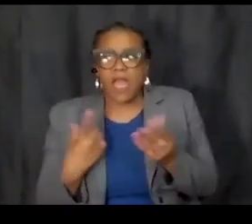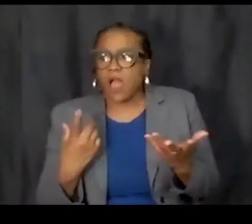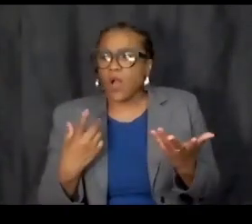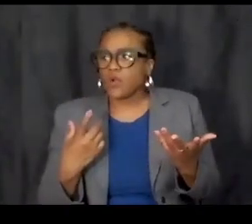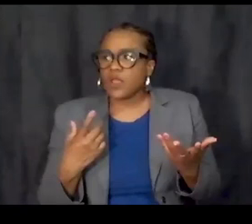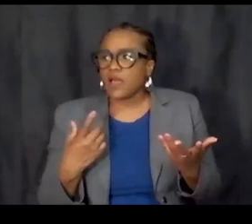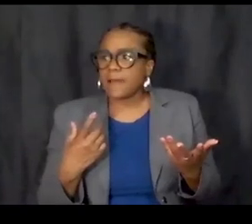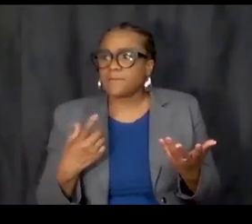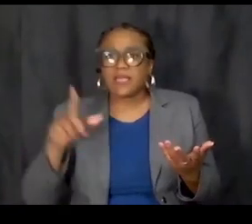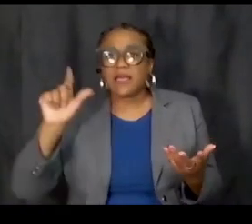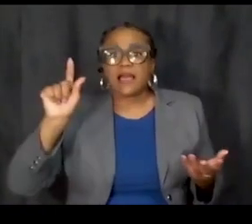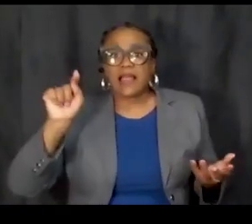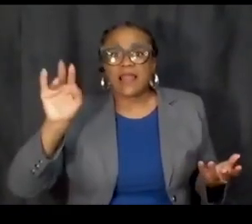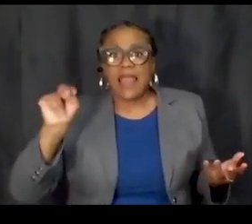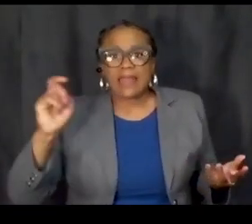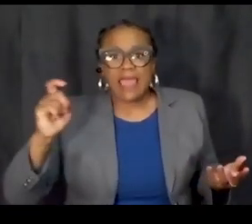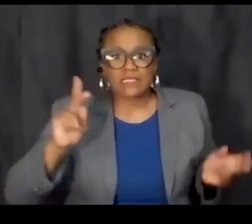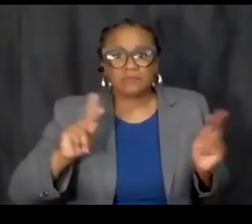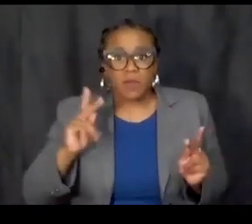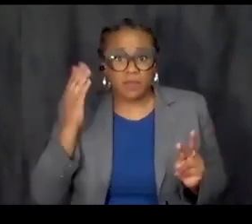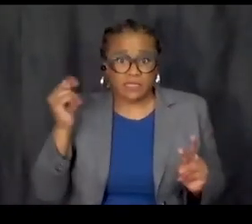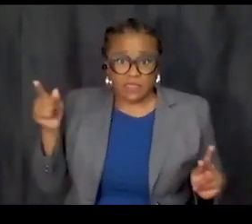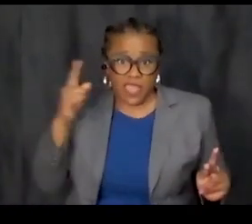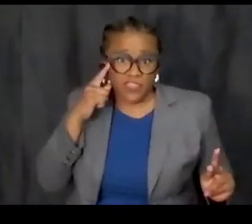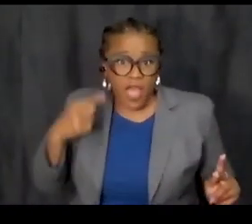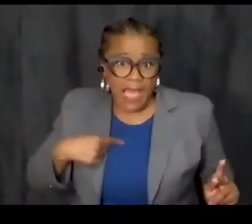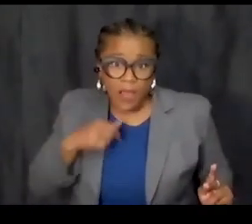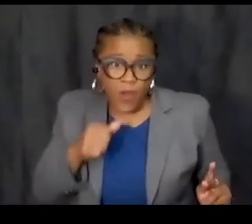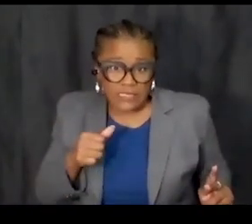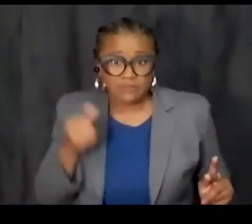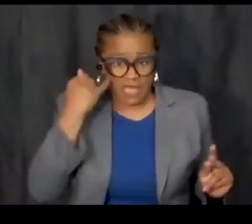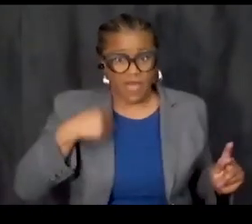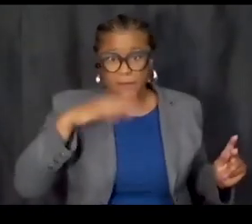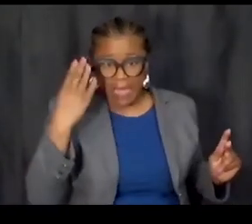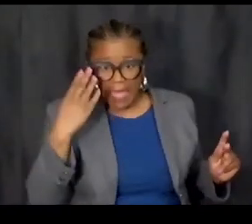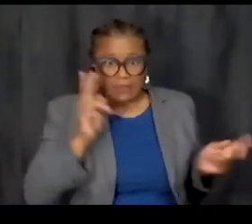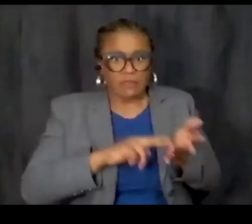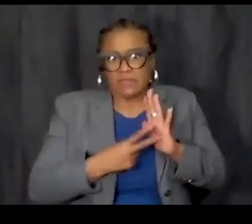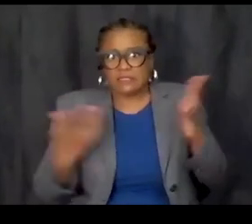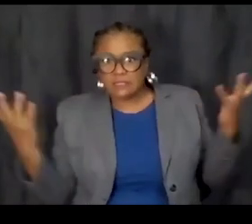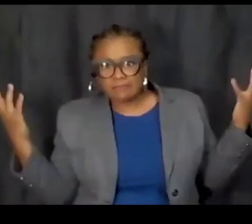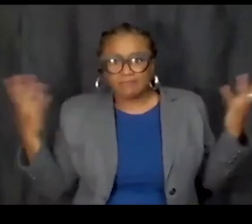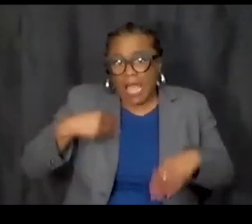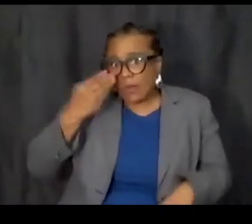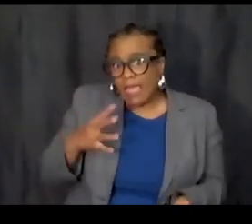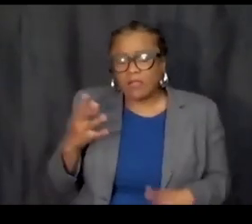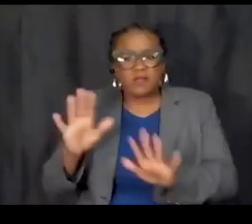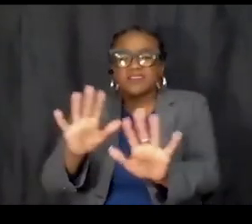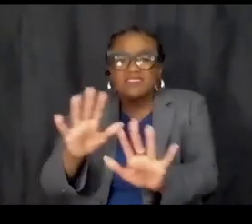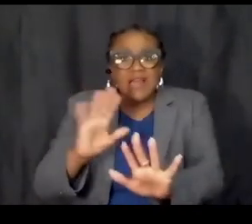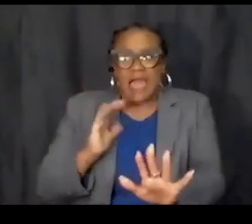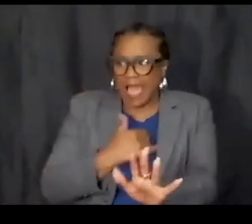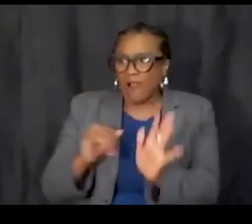Latinx people, because I guess they thought, you know, if I'm Black, then I really don't care. You know, just the ways in which our identities get